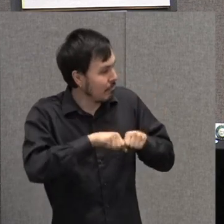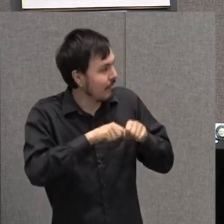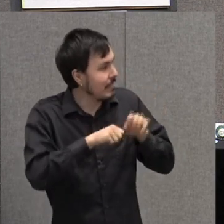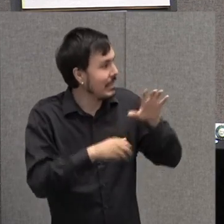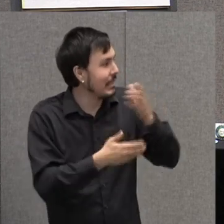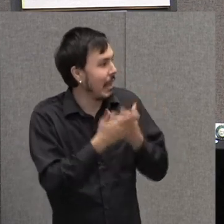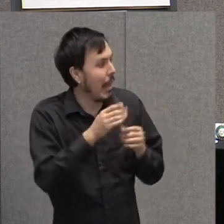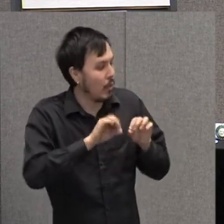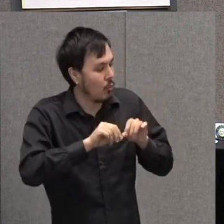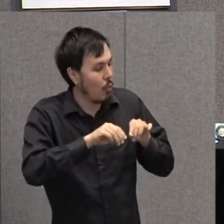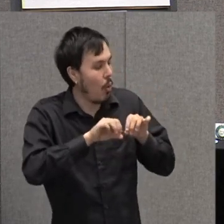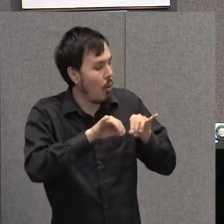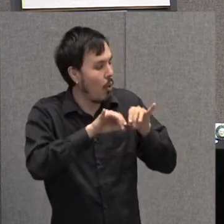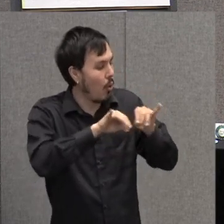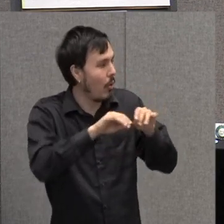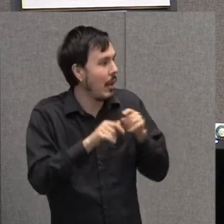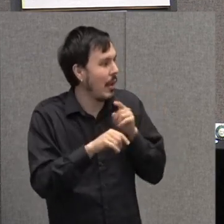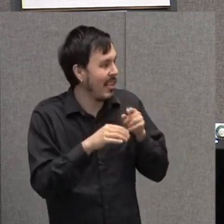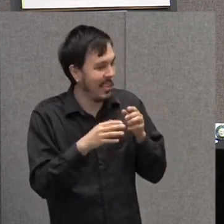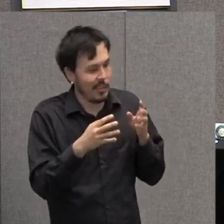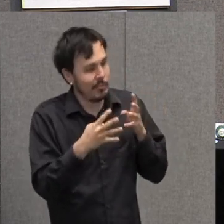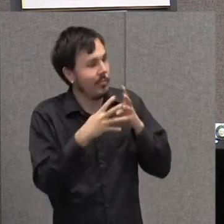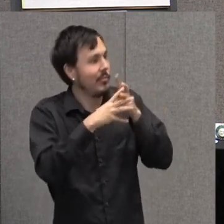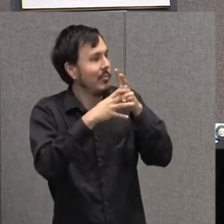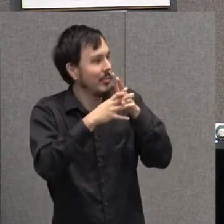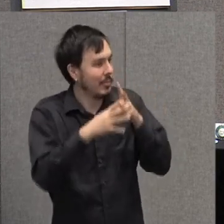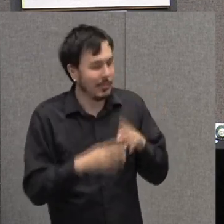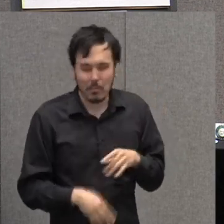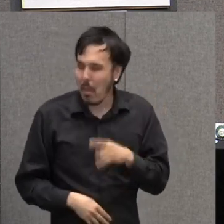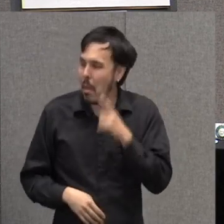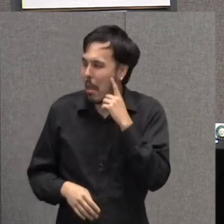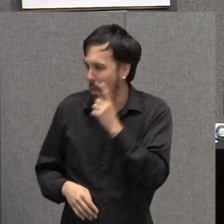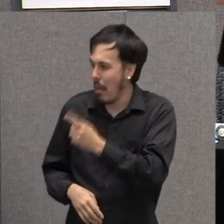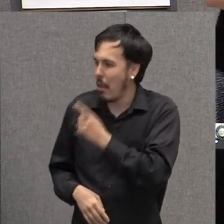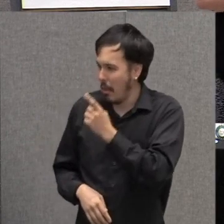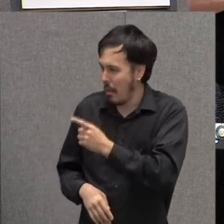and stuck them together. I think you might be on to something.